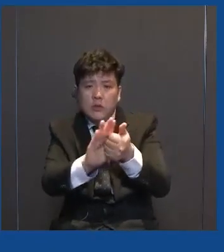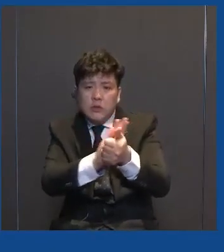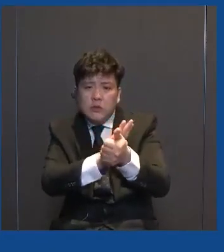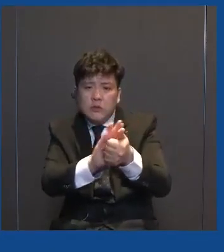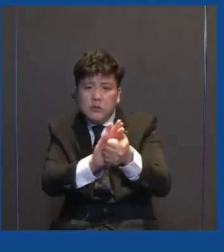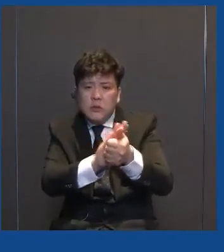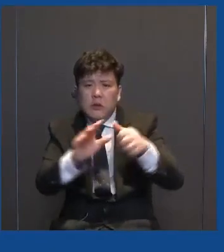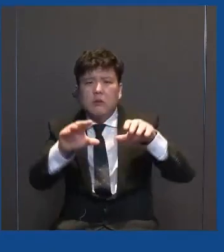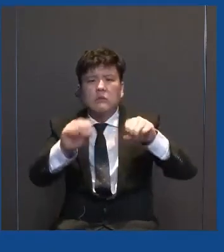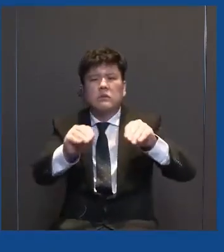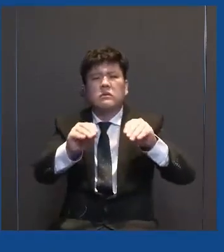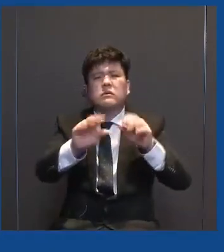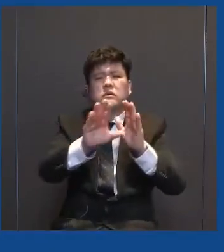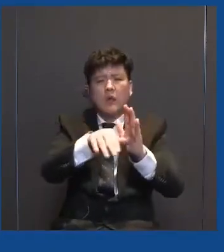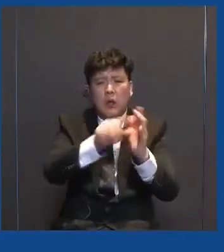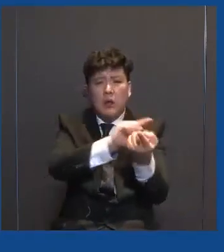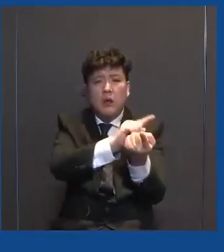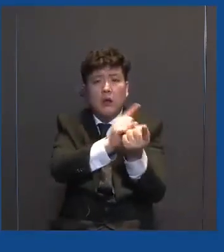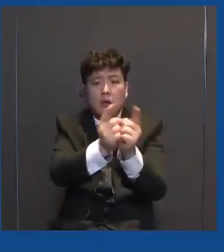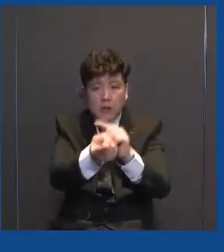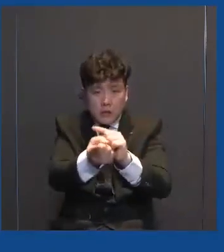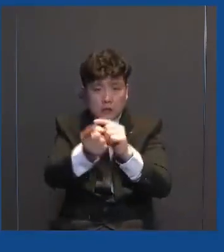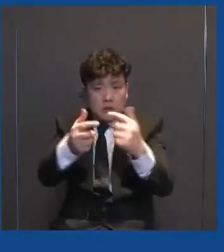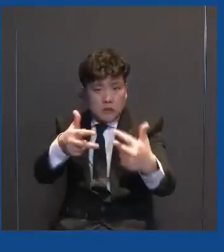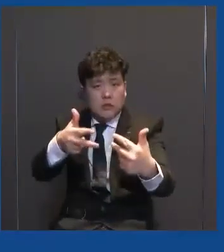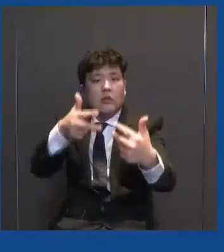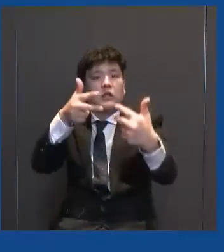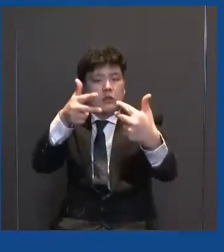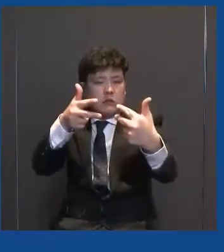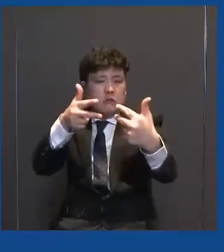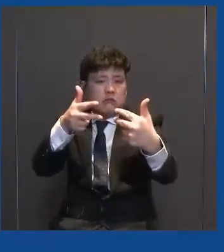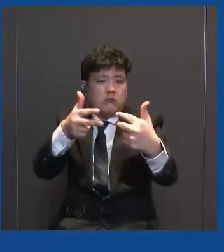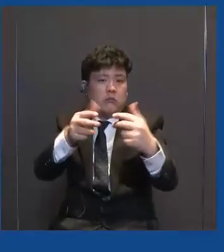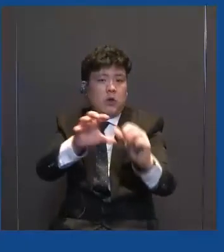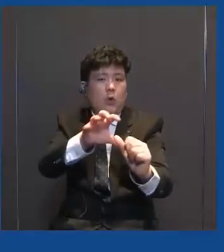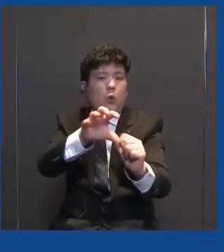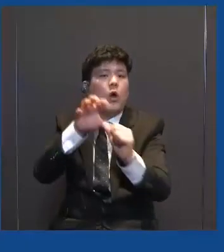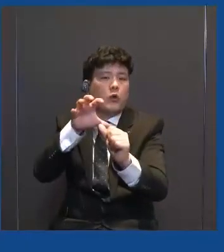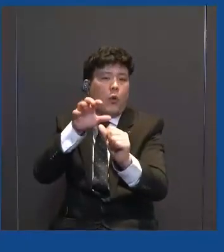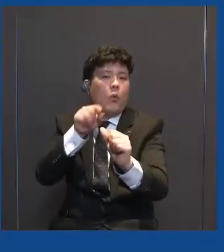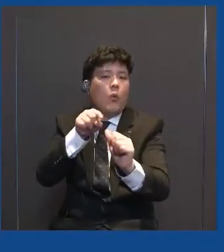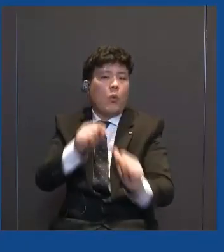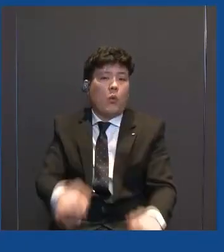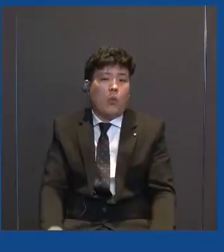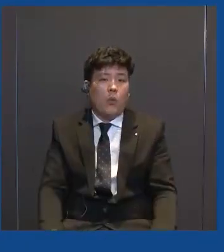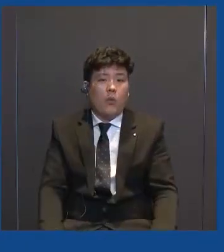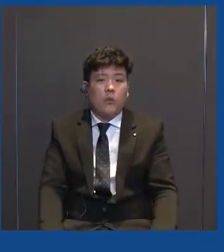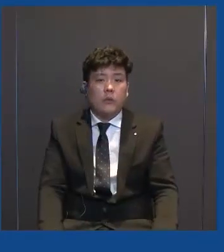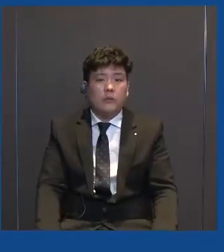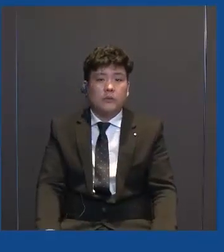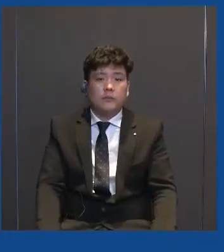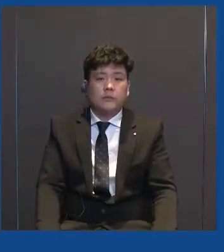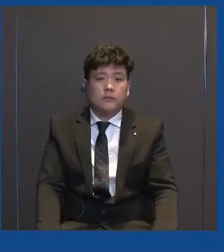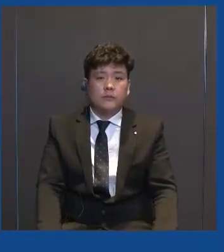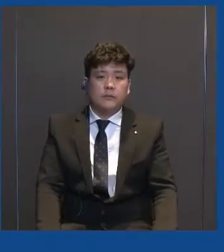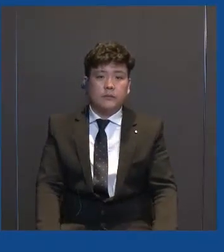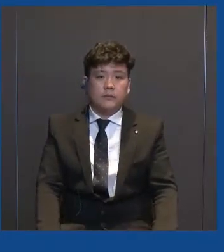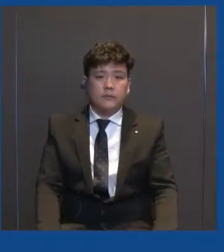Angel, which kept going during the pandemic to familiarize all people with digital